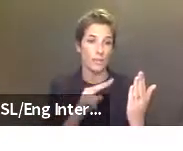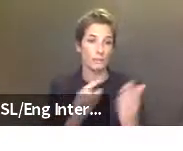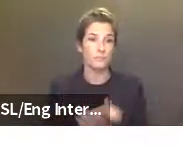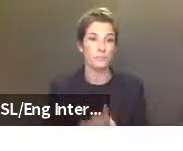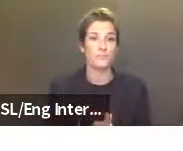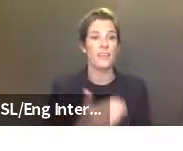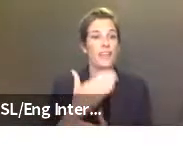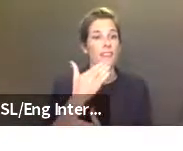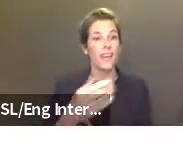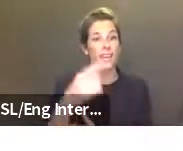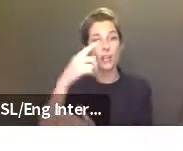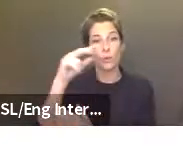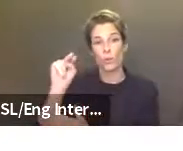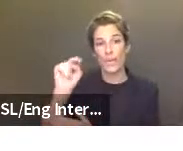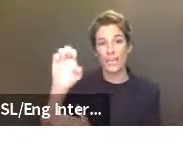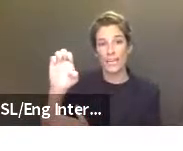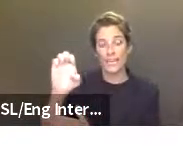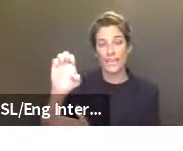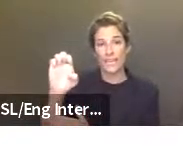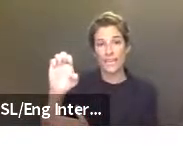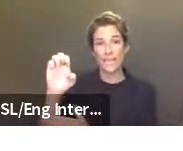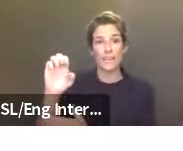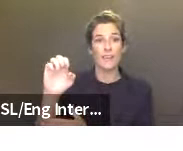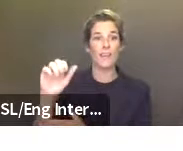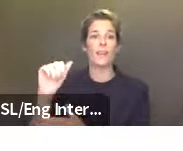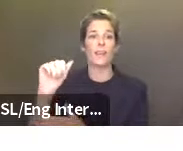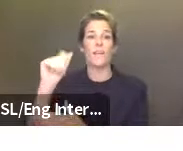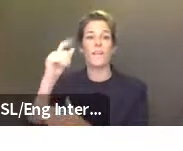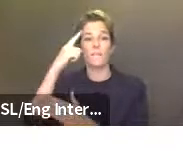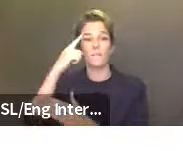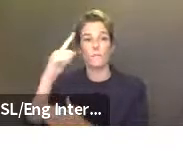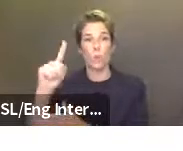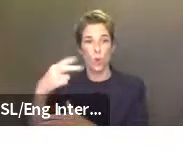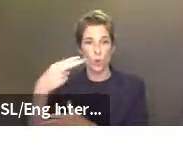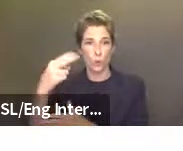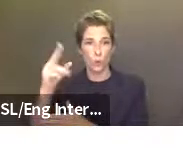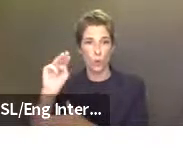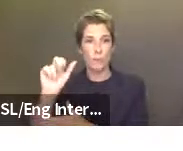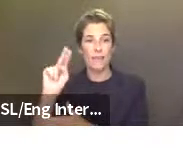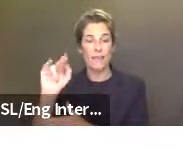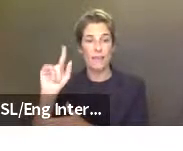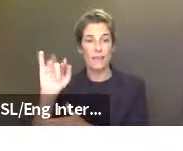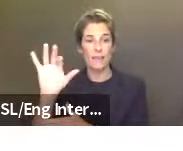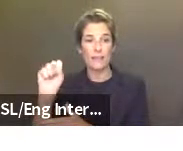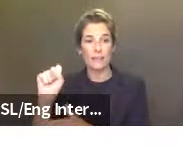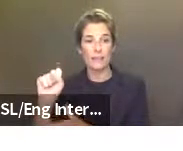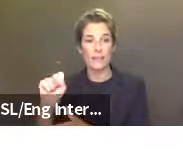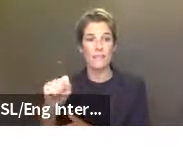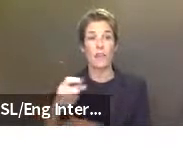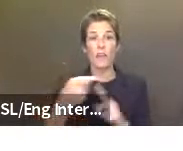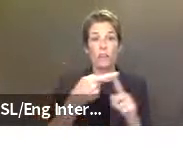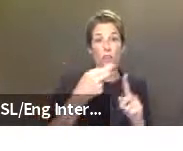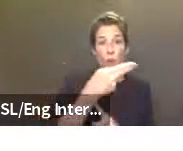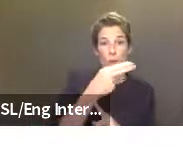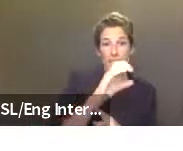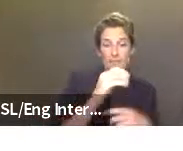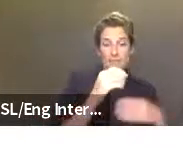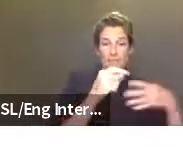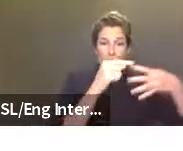for the Humanities, Patricia Brooks, from the Hastings Center, Mark Cardwell, Julie